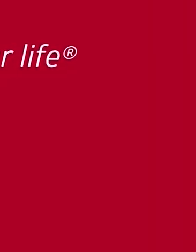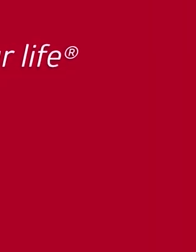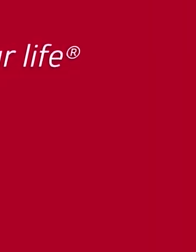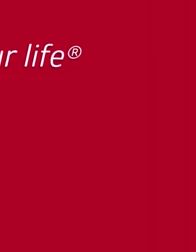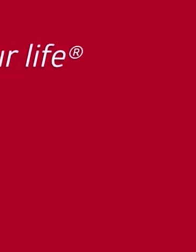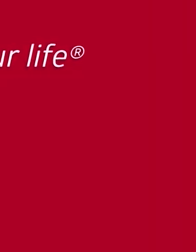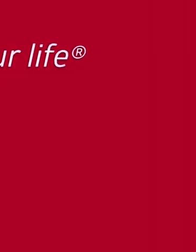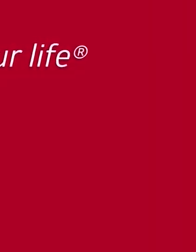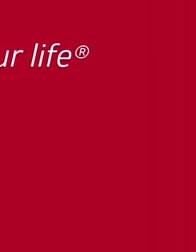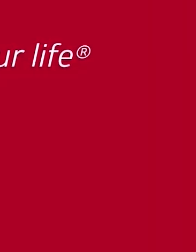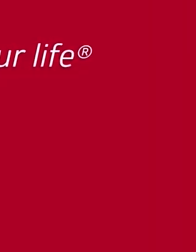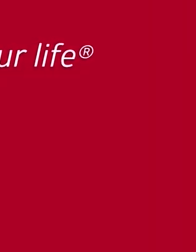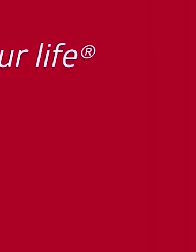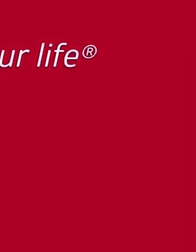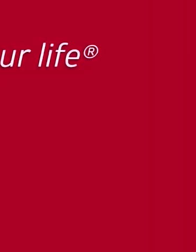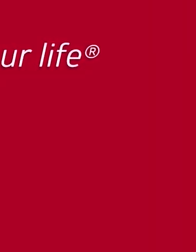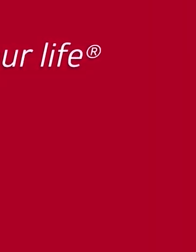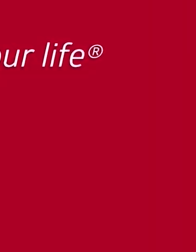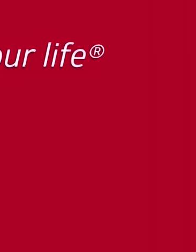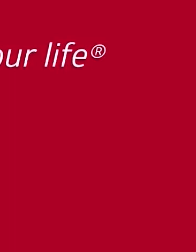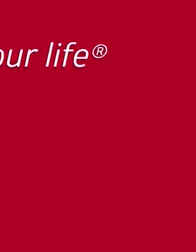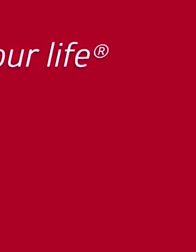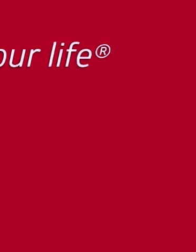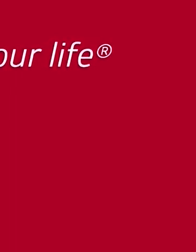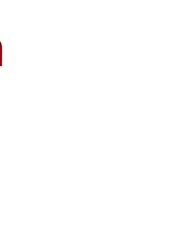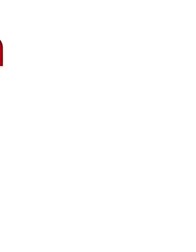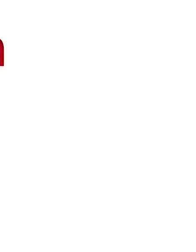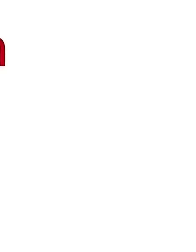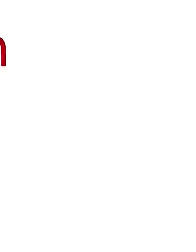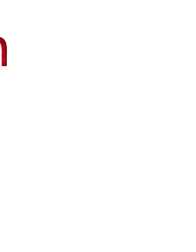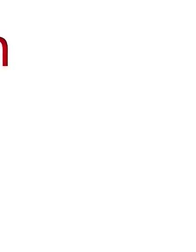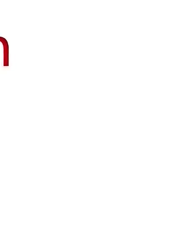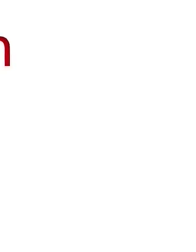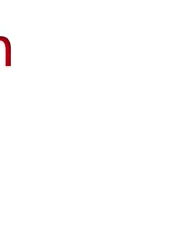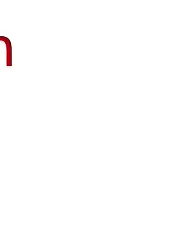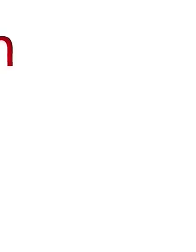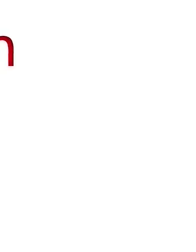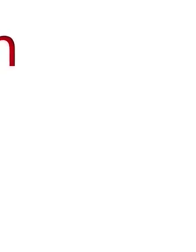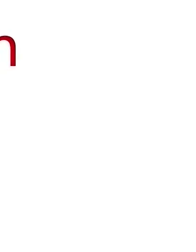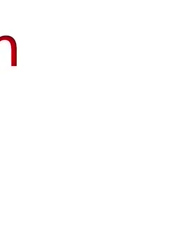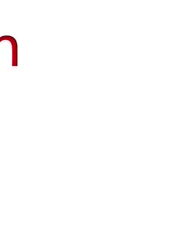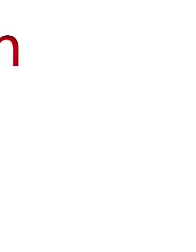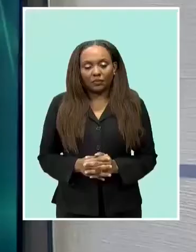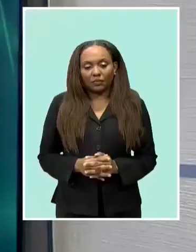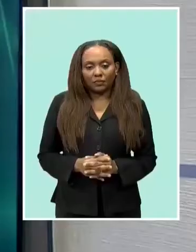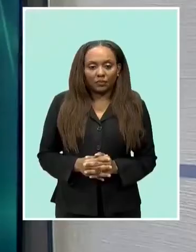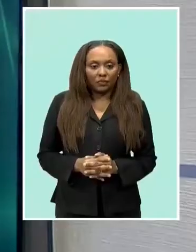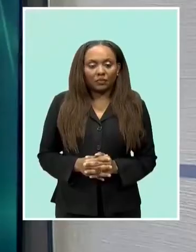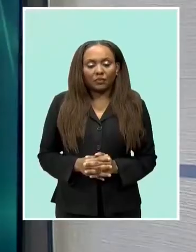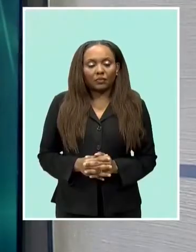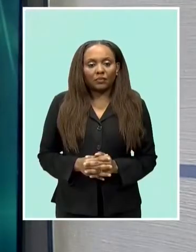CIBC First Caribbean, banking that fits your life.